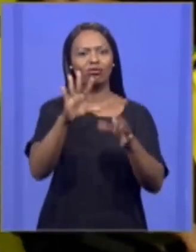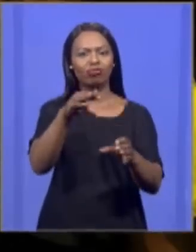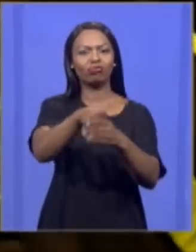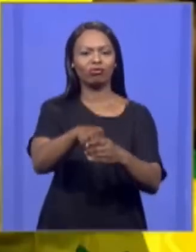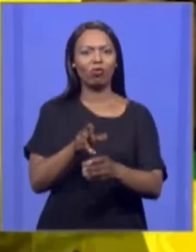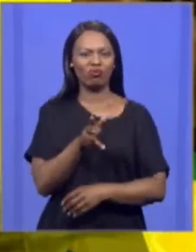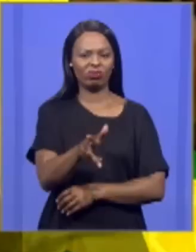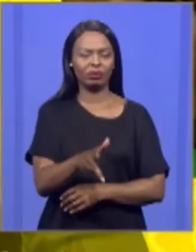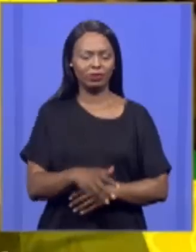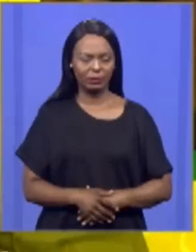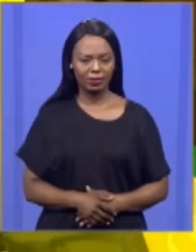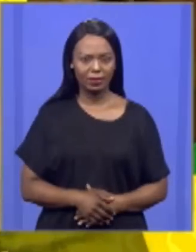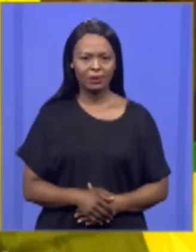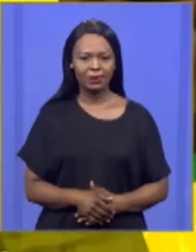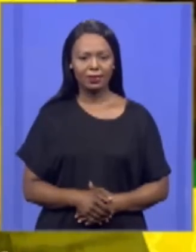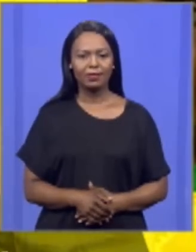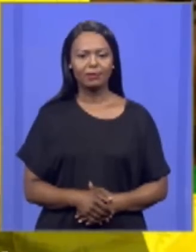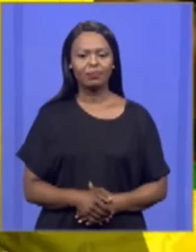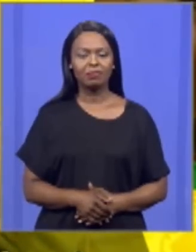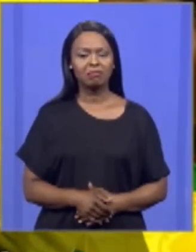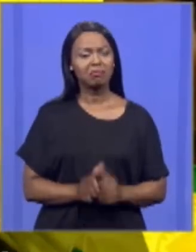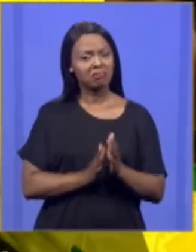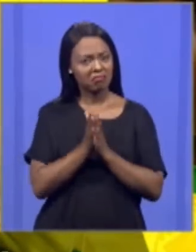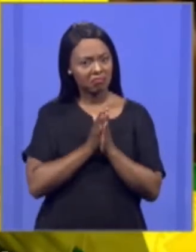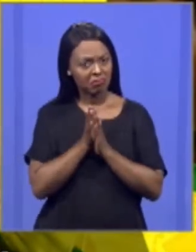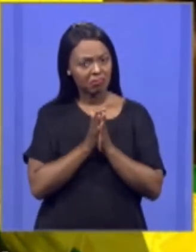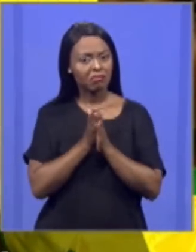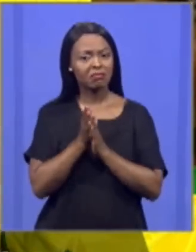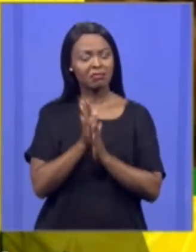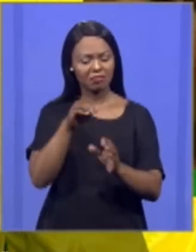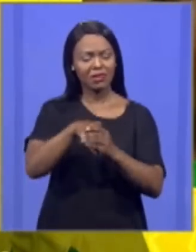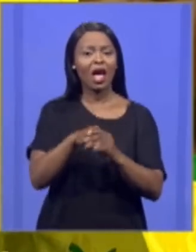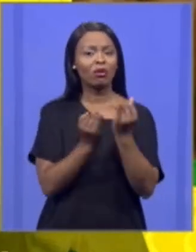tlago. We ikemišeditše, and I think going to the tournament,